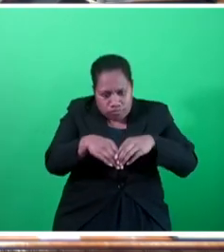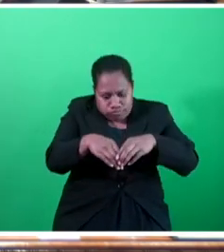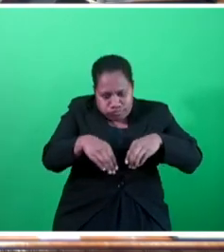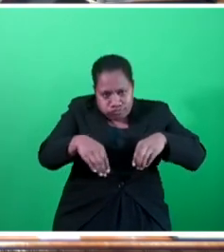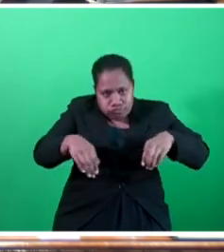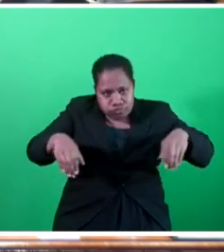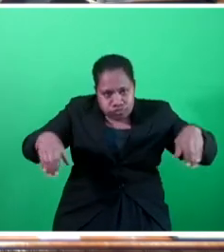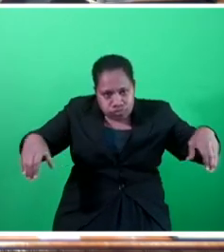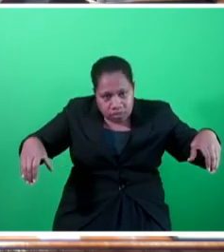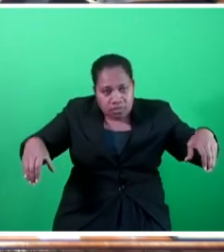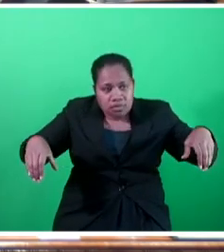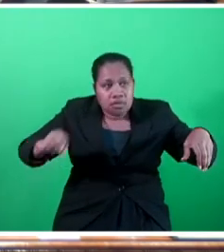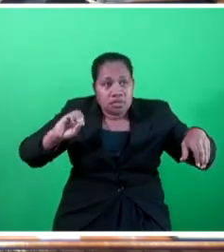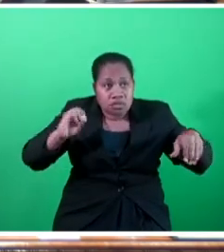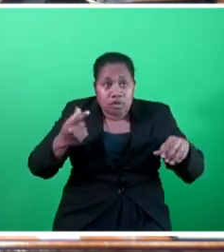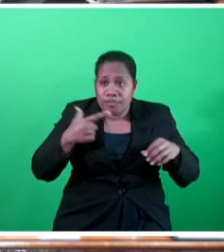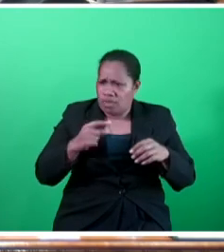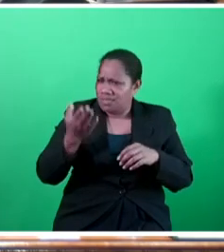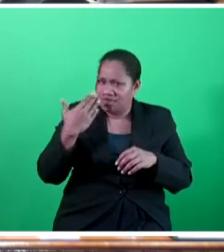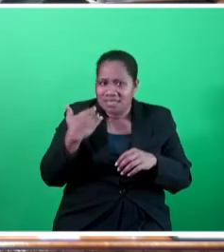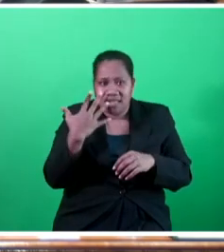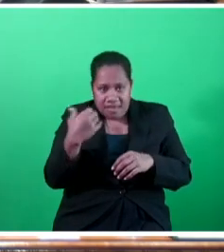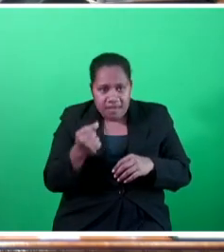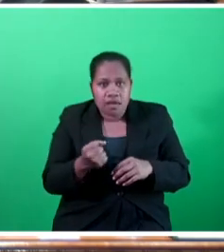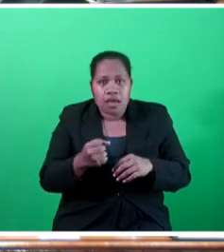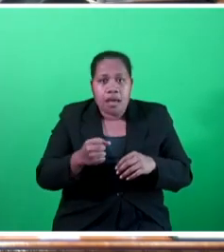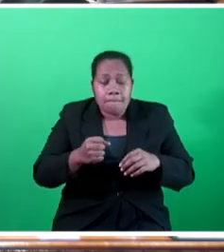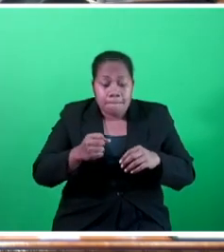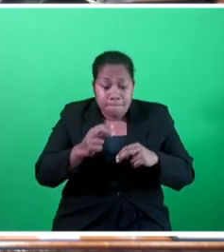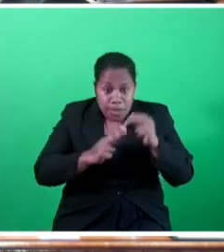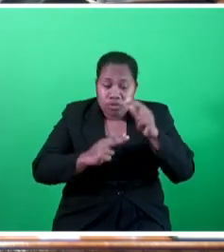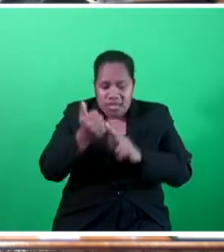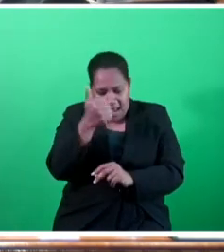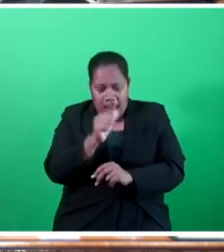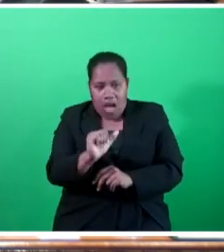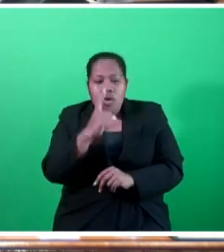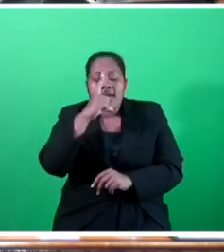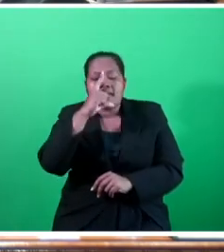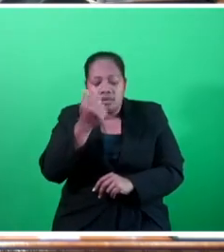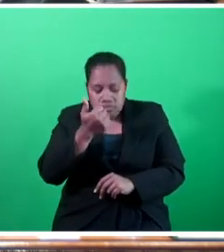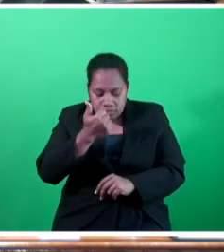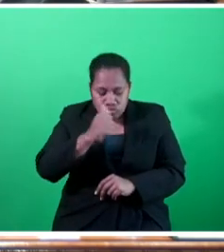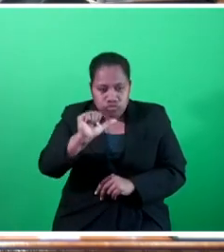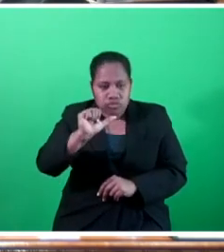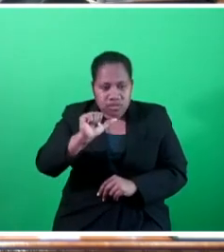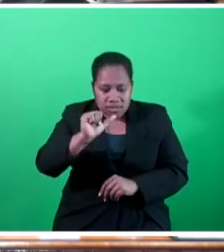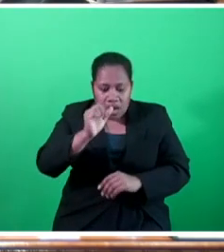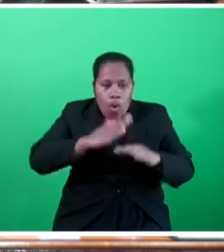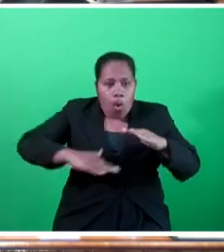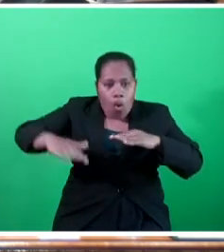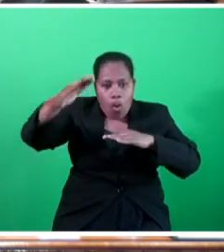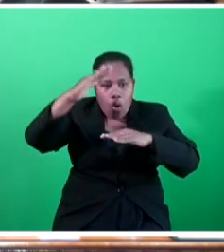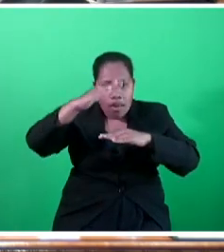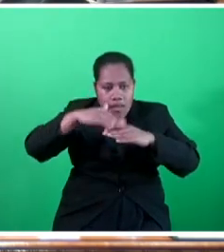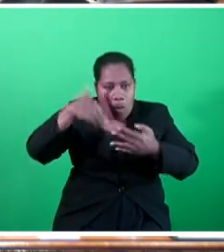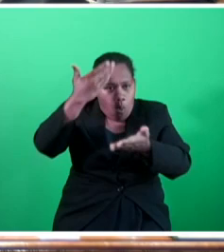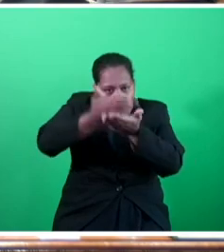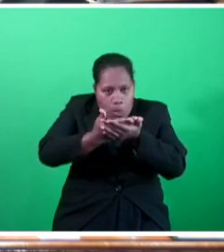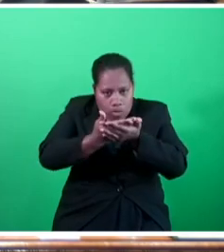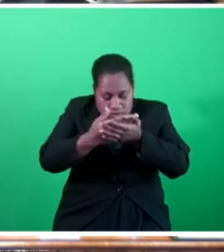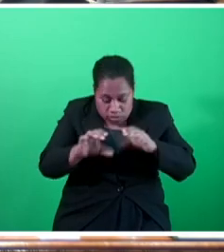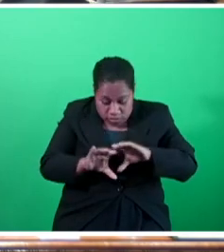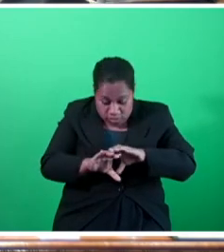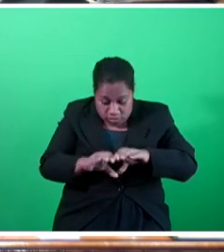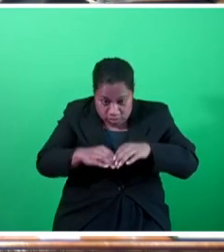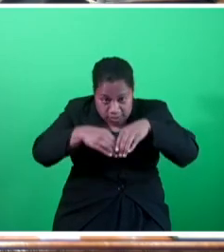were allowed to be built on these easements. Huge drains, and the buildings were allowed to be built upon that, as a result of which, because